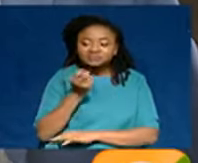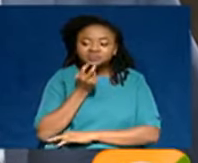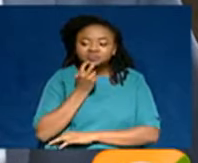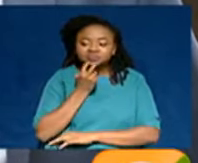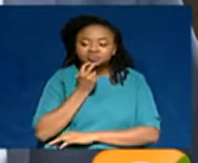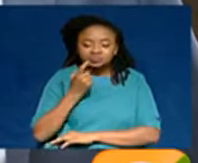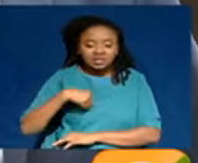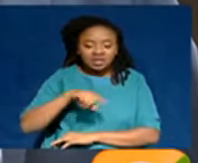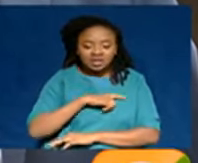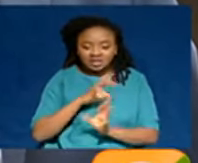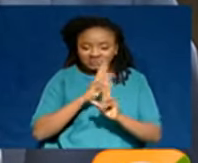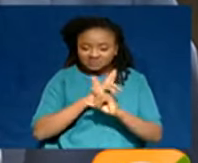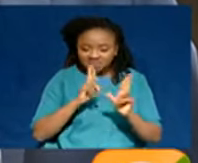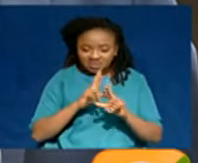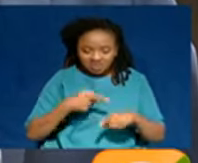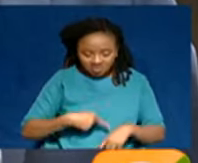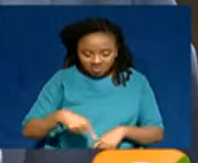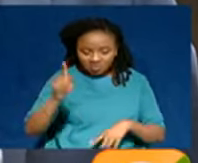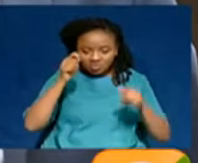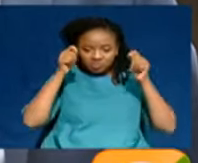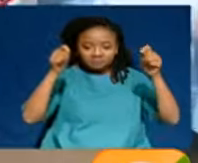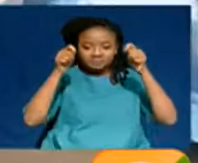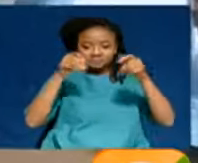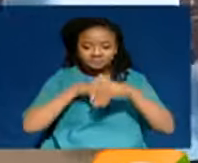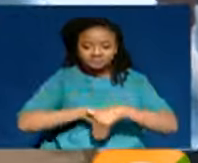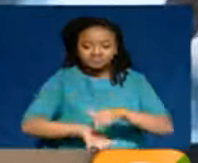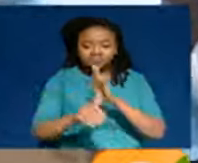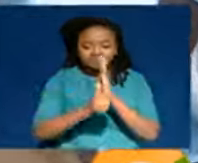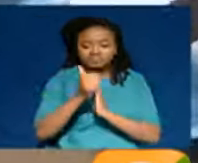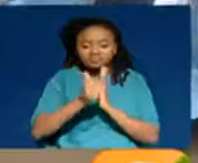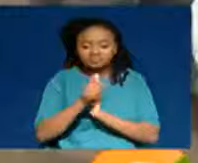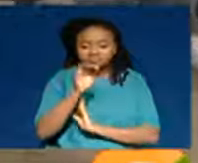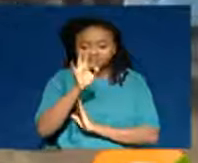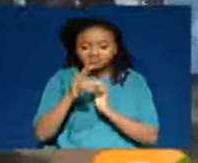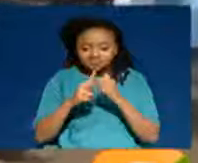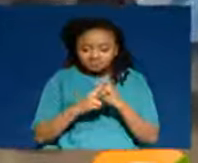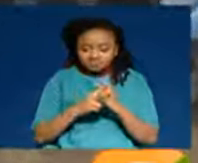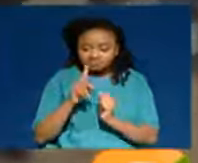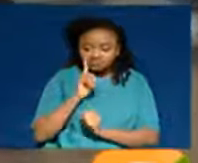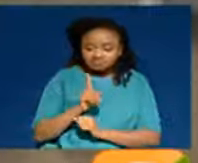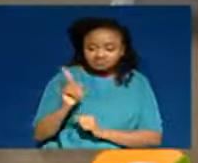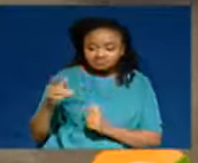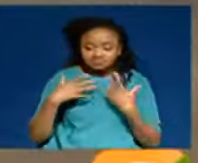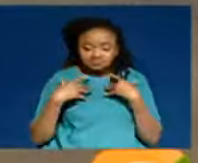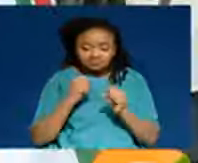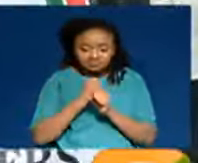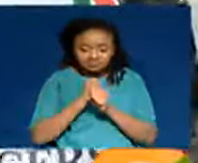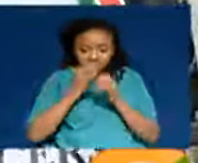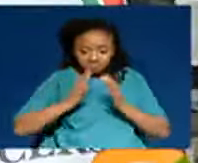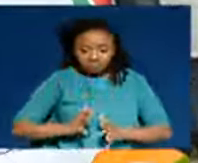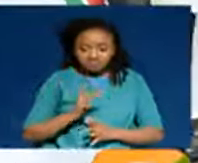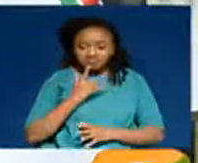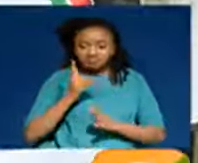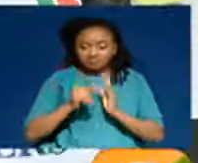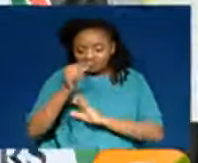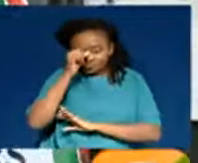on the streets as per the Article 37. The healthcare workers, who have criticized the government for failing to call them back to the